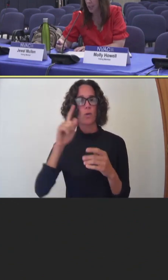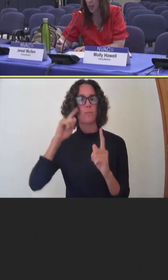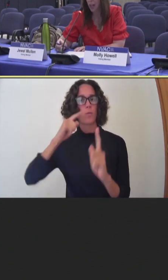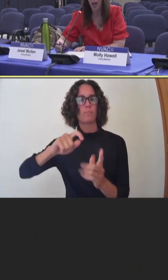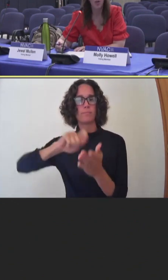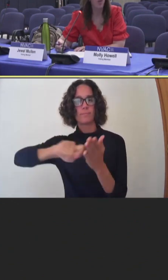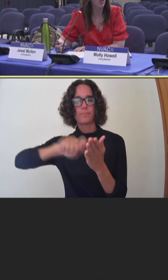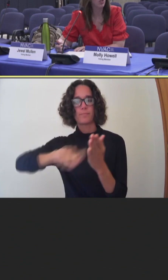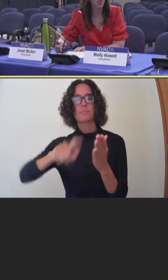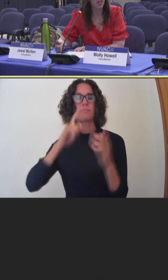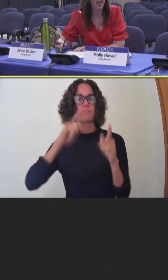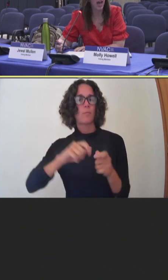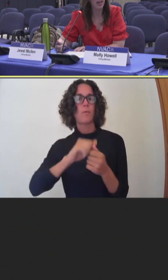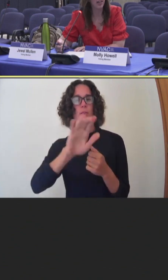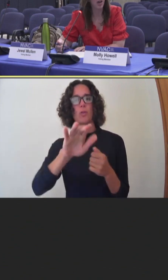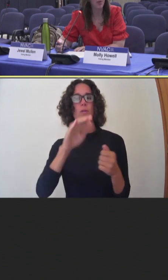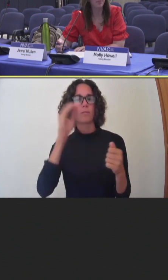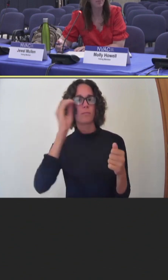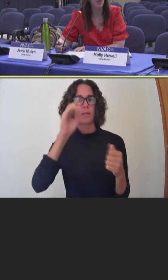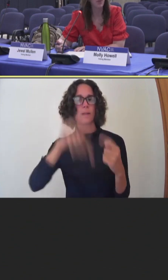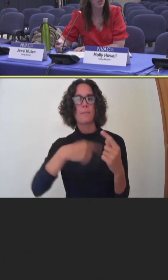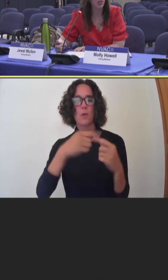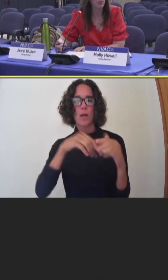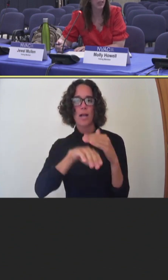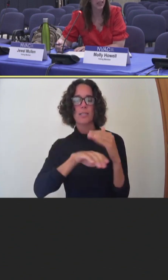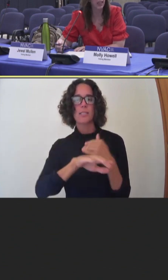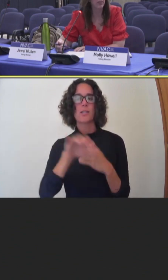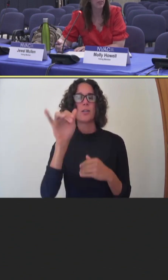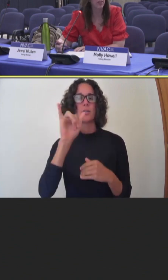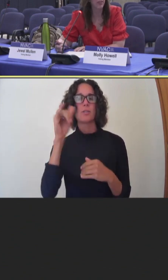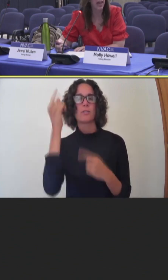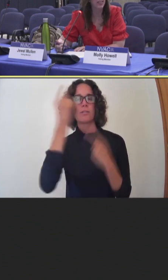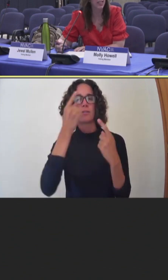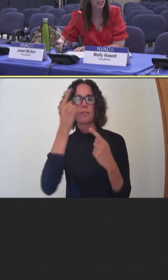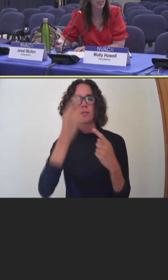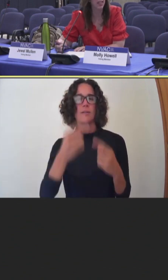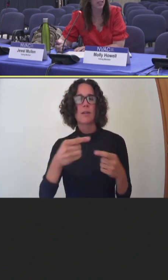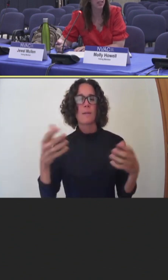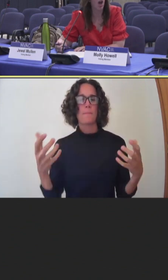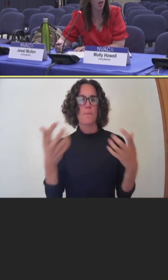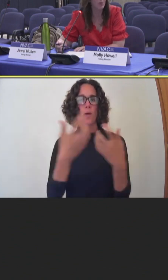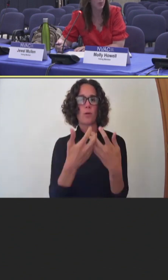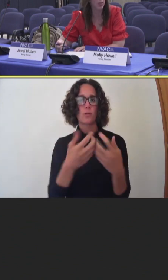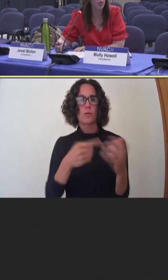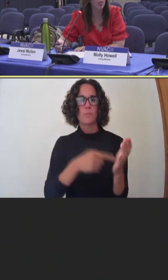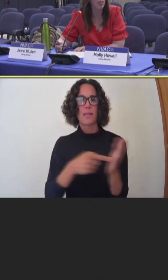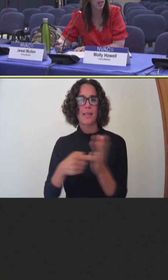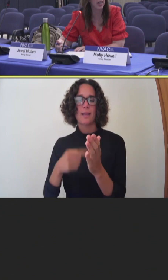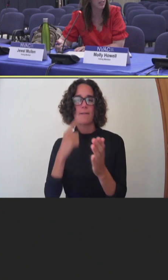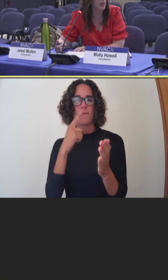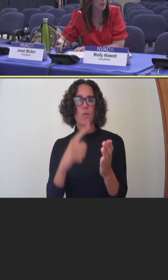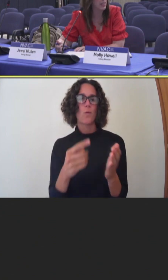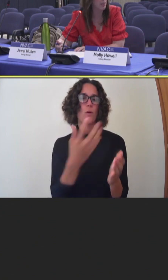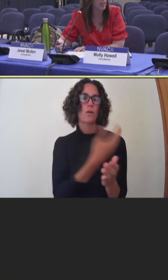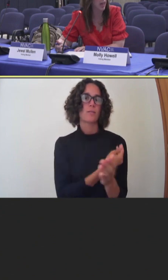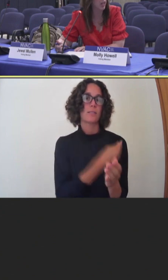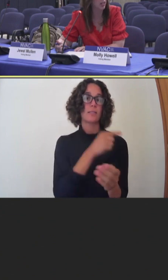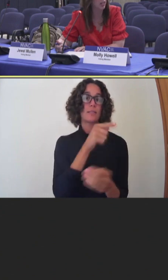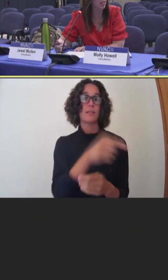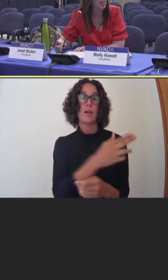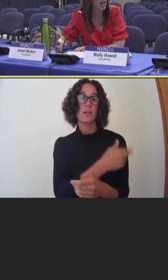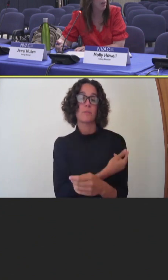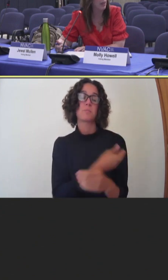access. Also looking at bundled billing for vaccines in hospitals as maybe something that